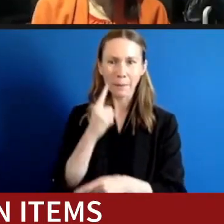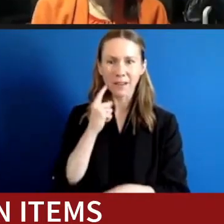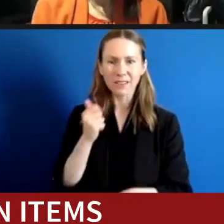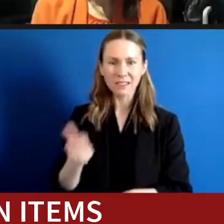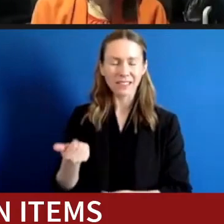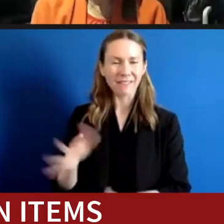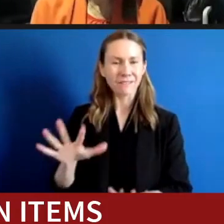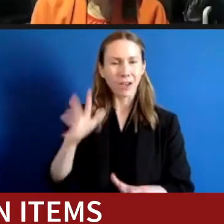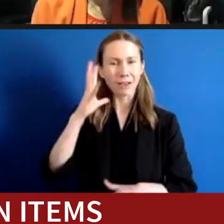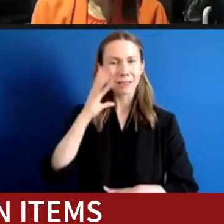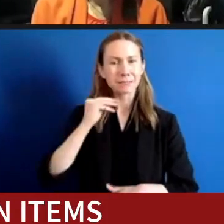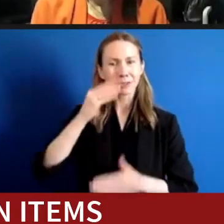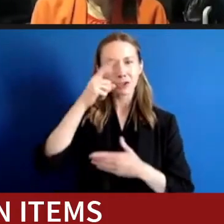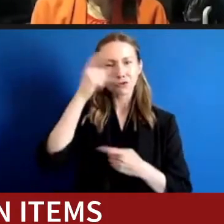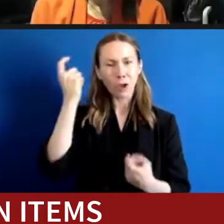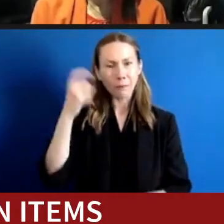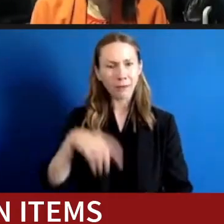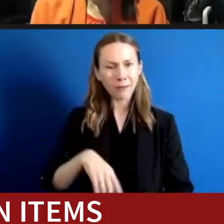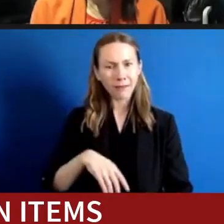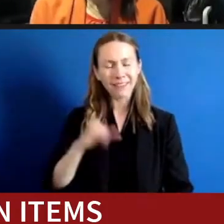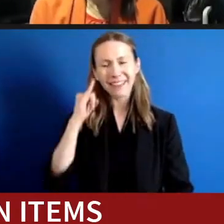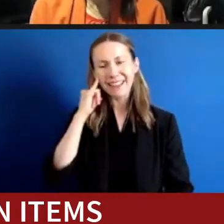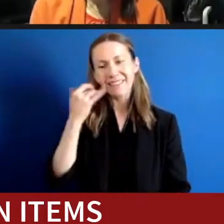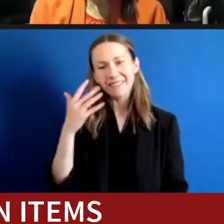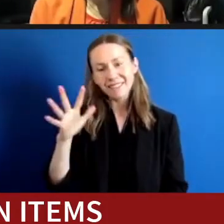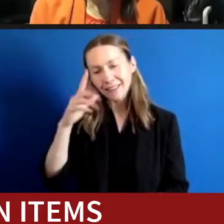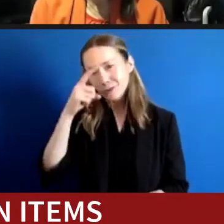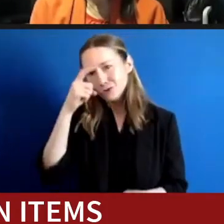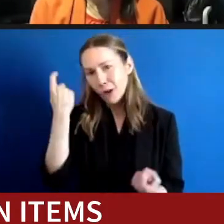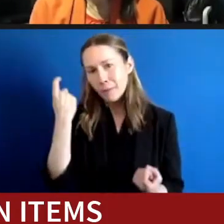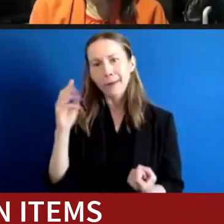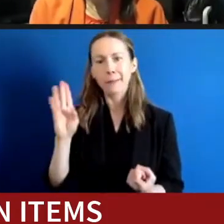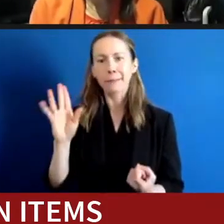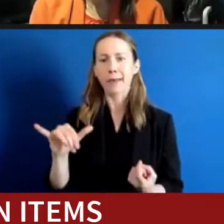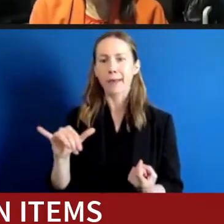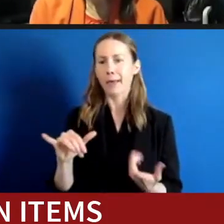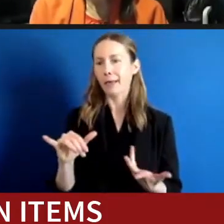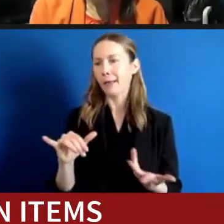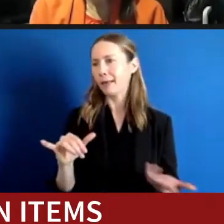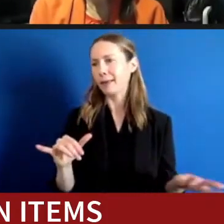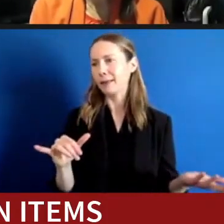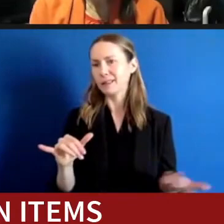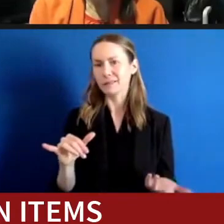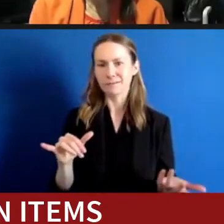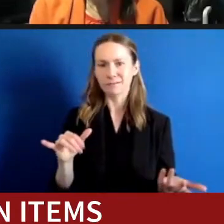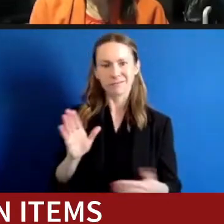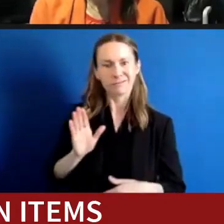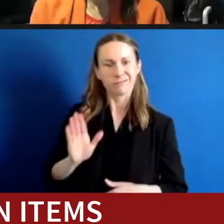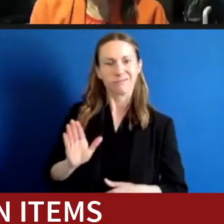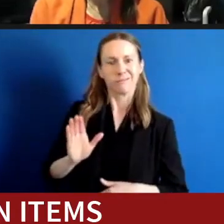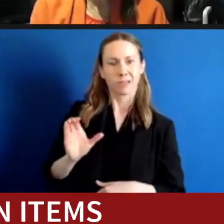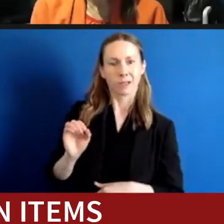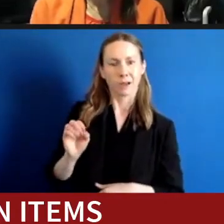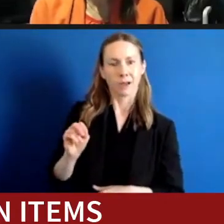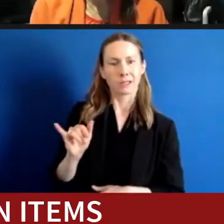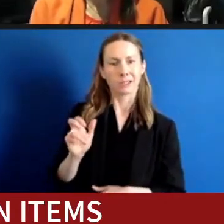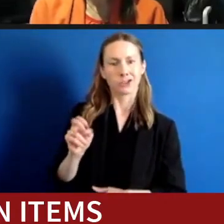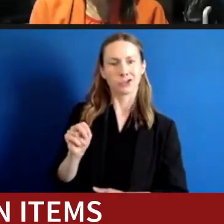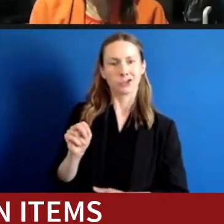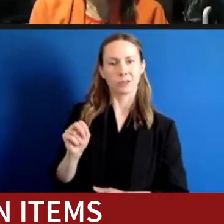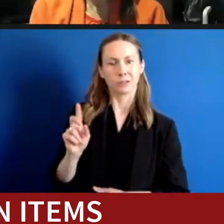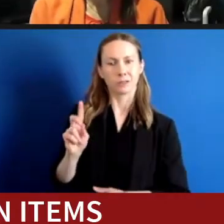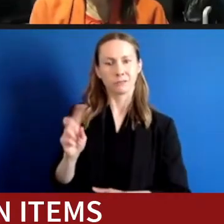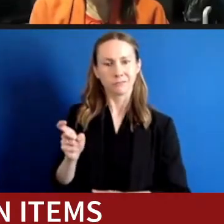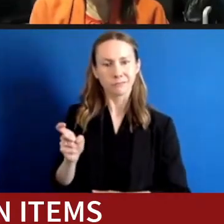traumatized. And if they have been traumatized by exactly their condition, because of